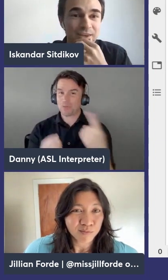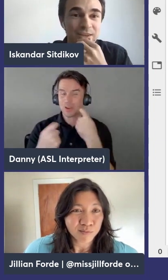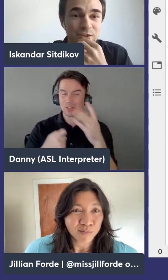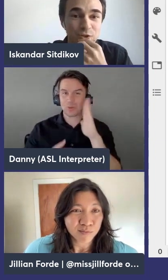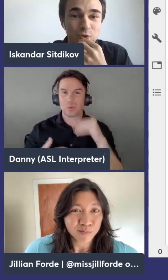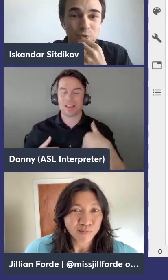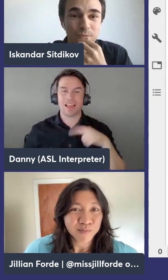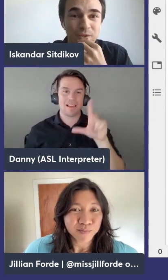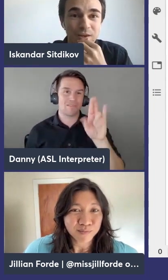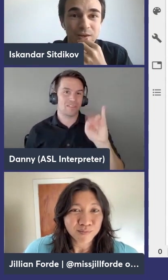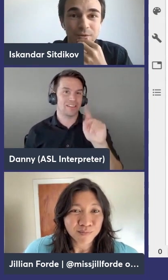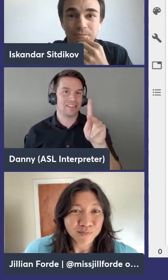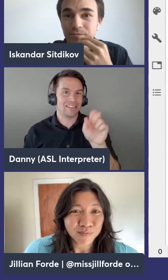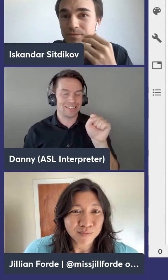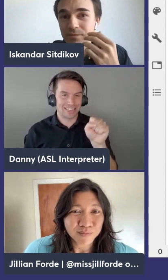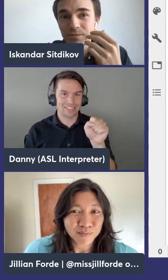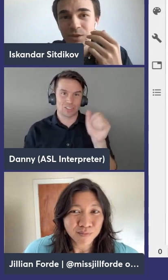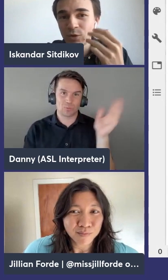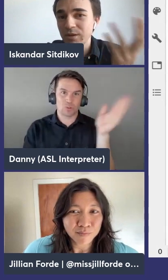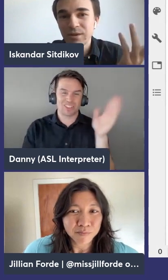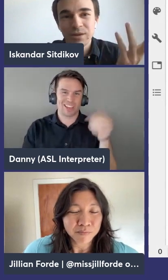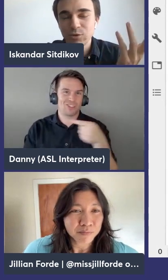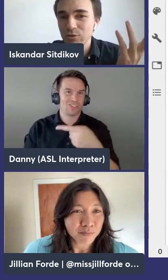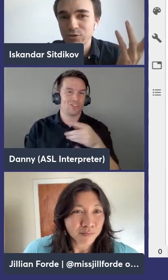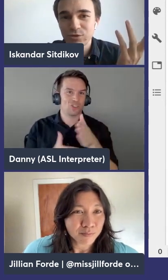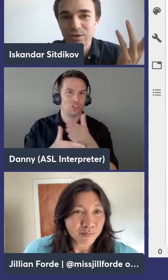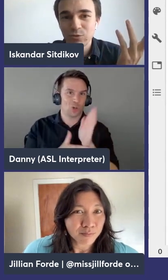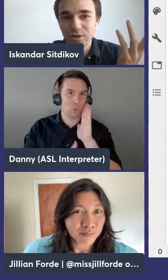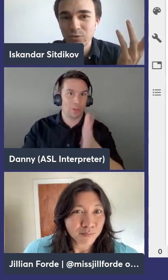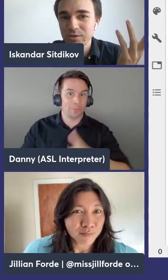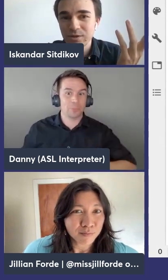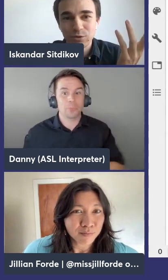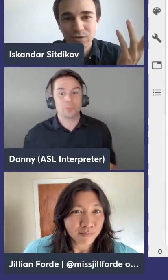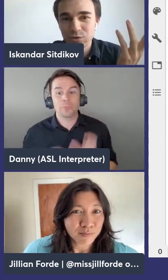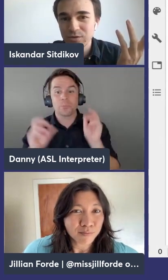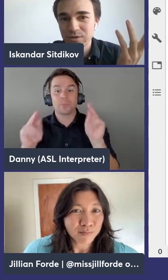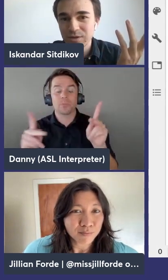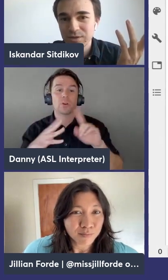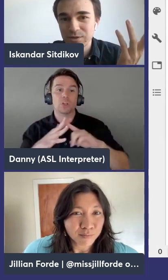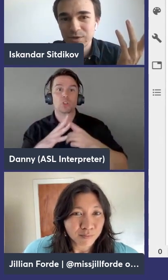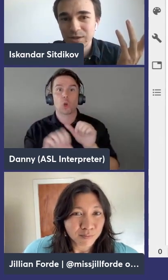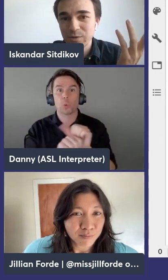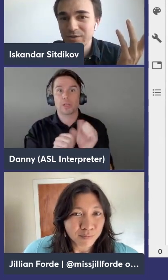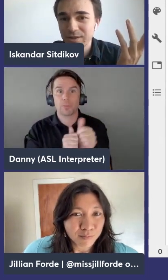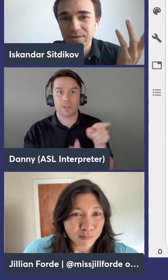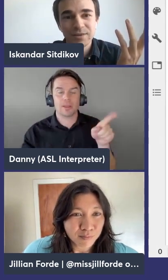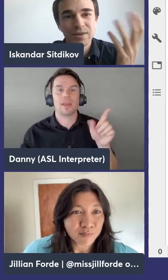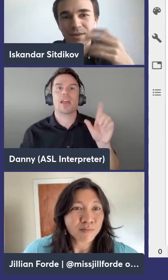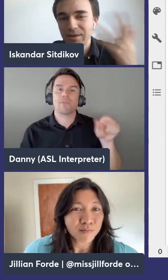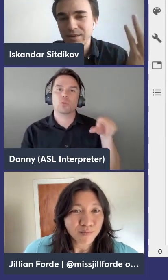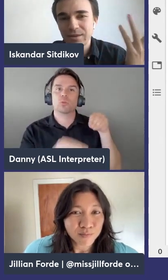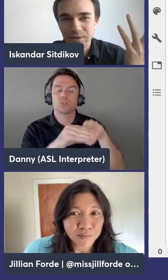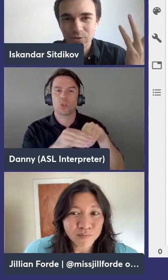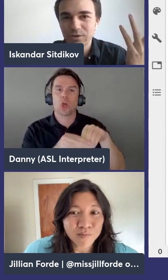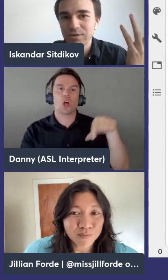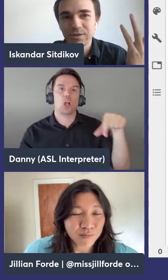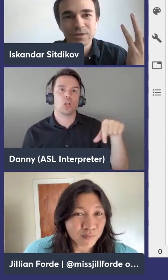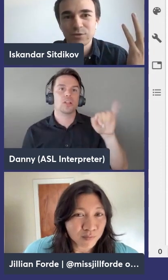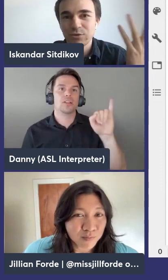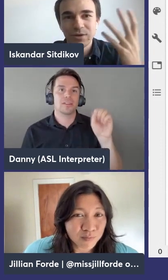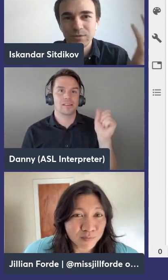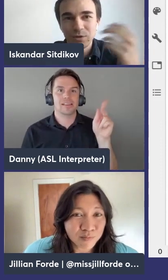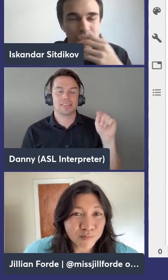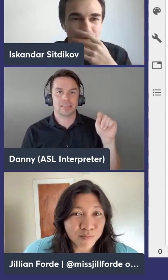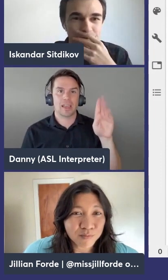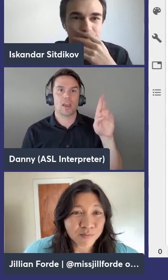shared. So, okay, in order to start working with that, you have to install Qiskit Braket provider. I already did